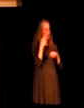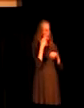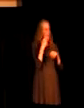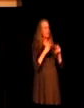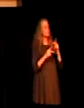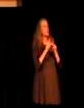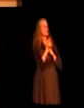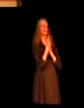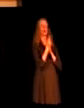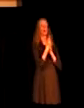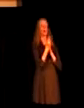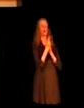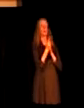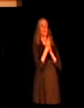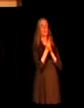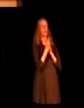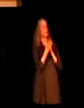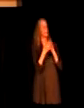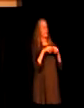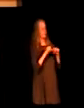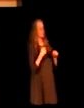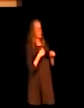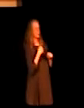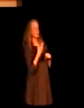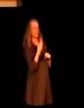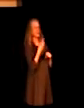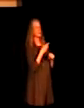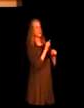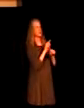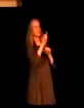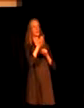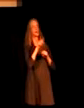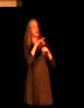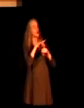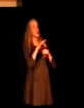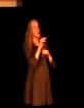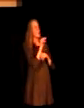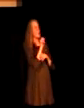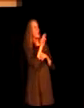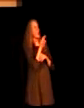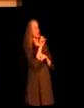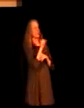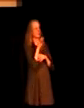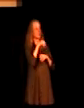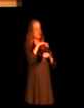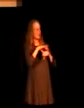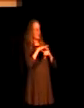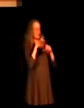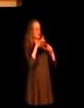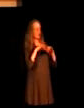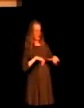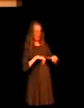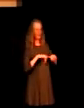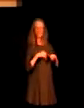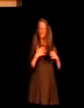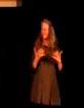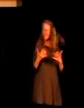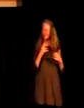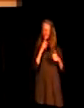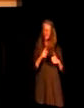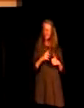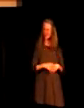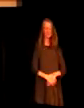people come up and say, well, couldn't we just go to Mars if things get too bad here? Are you